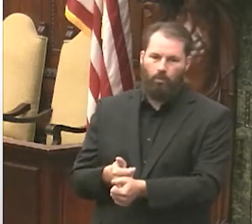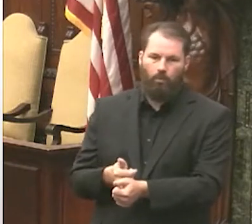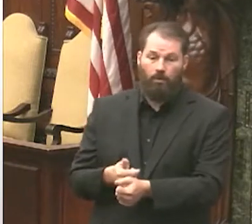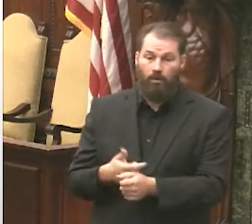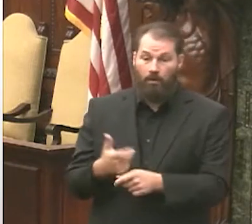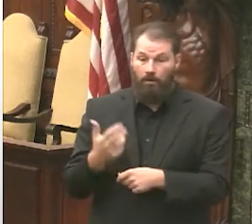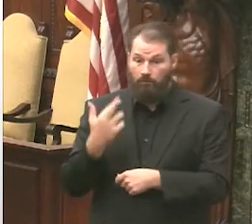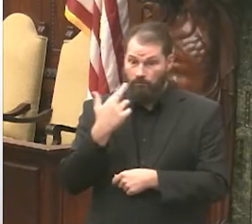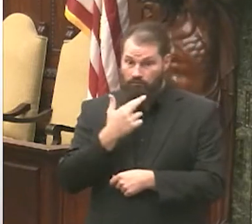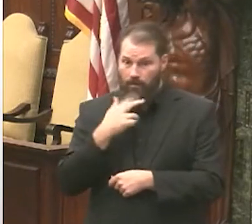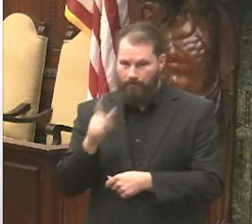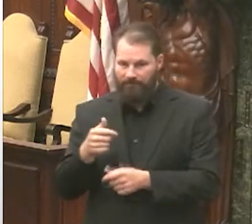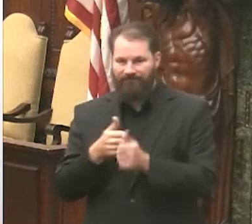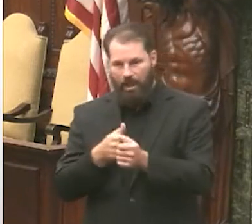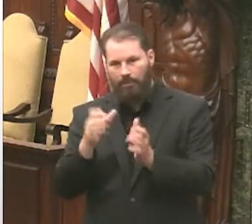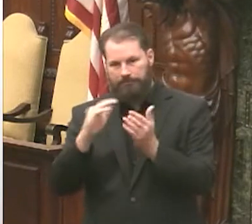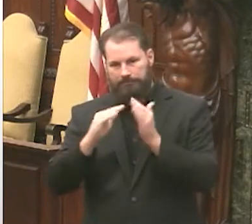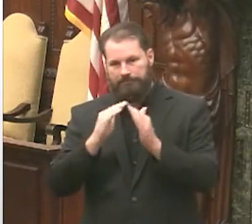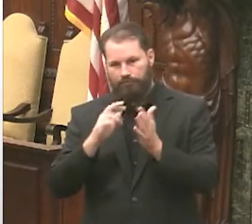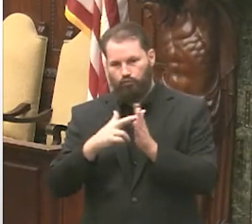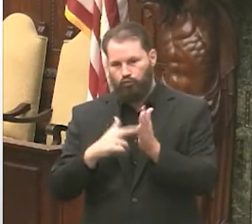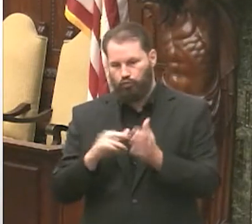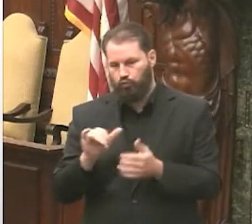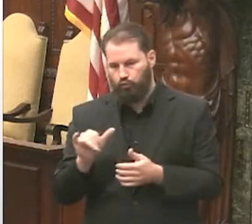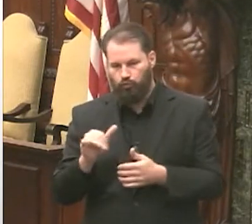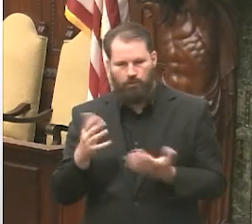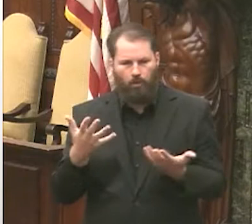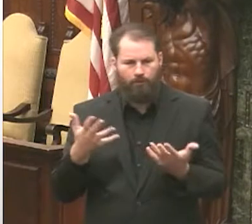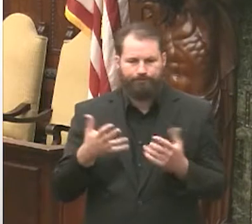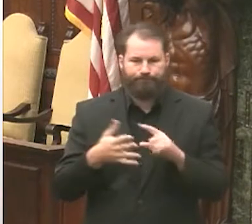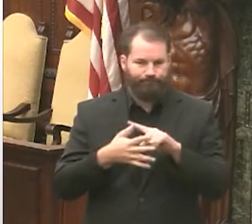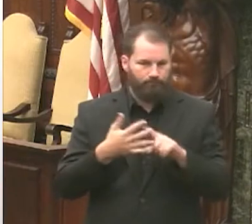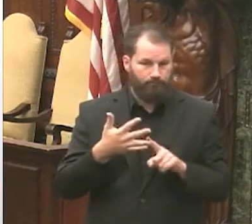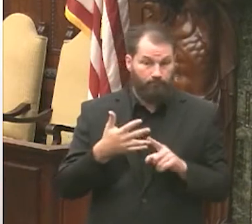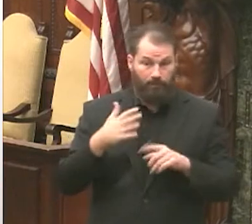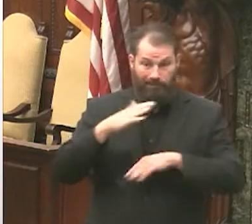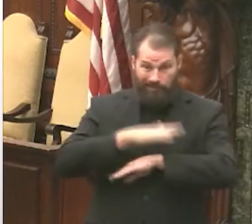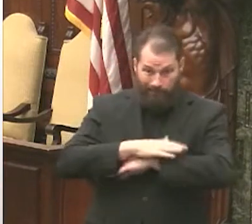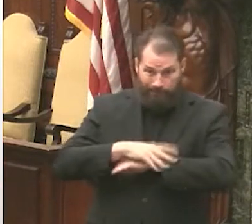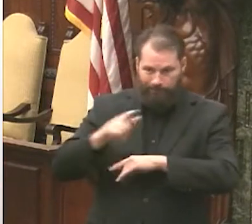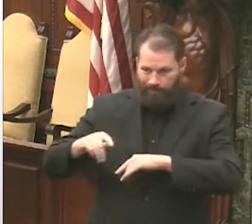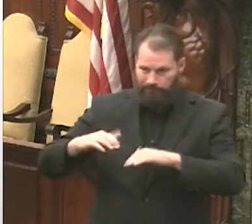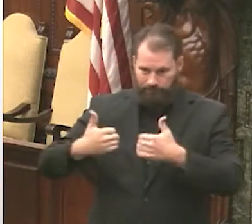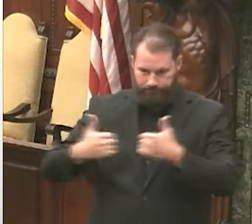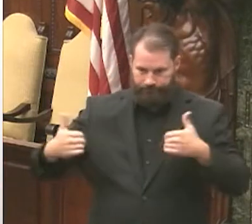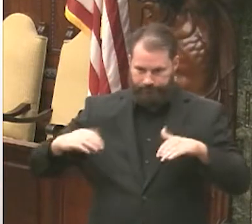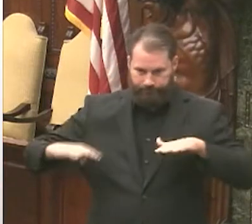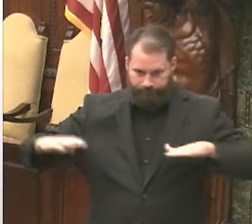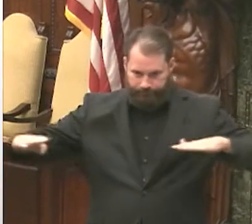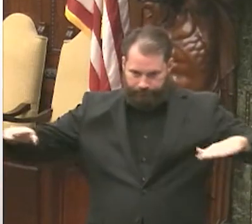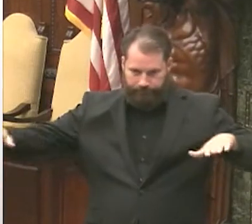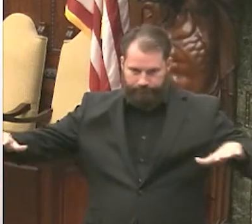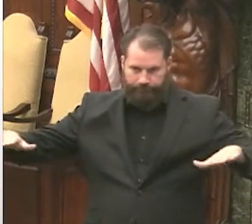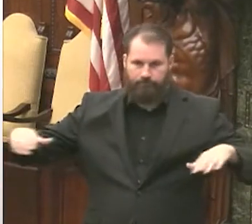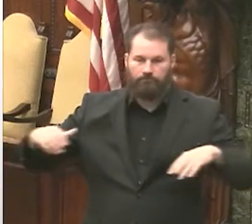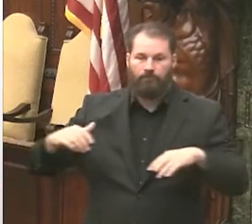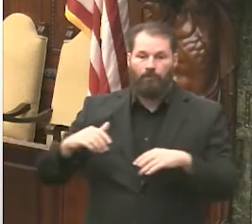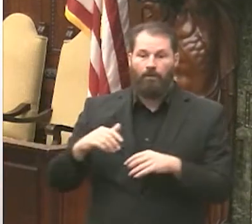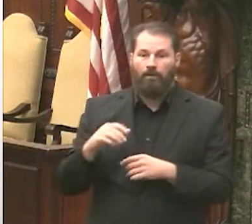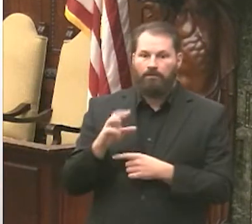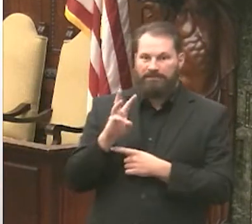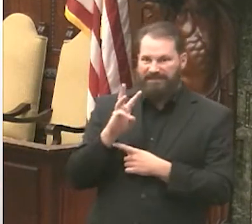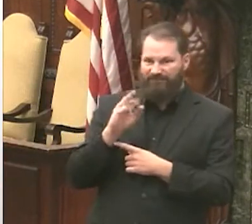city rules, including these rules, that the tables have to be spaced so that all diners at different tables are at least 6 feet